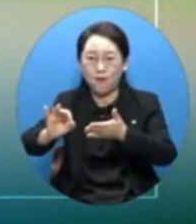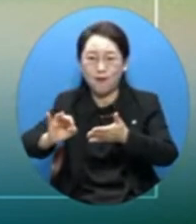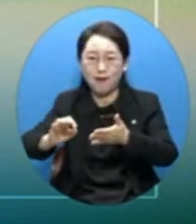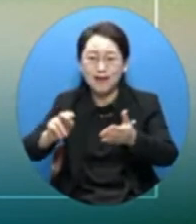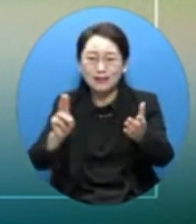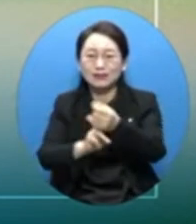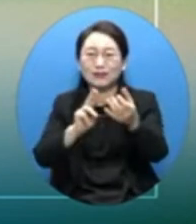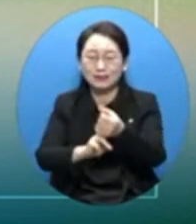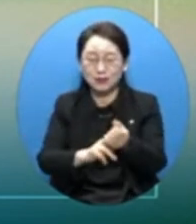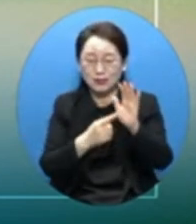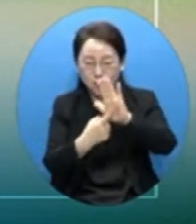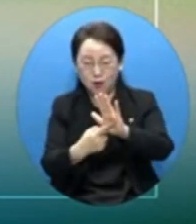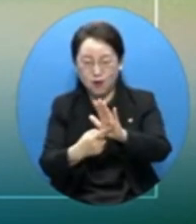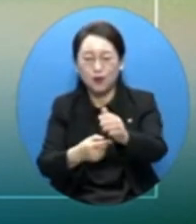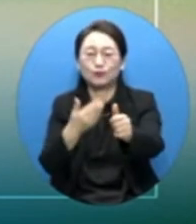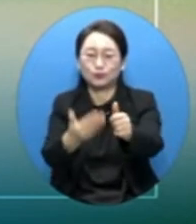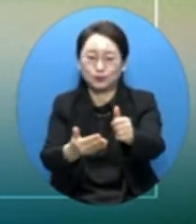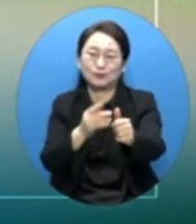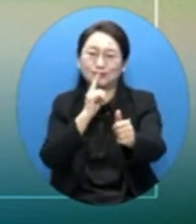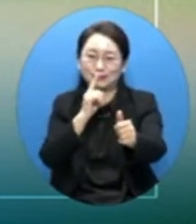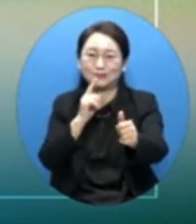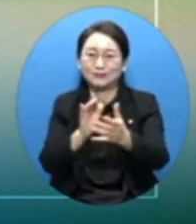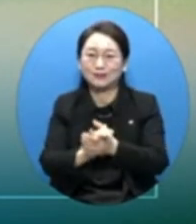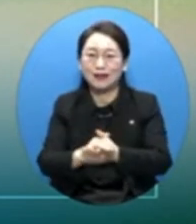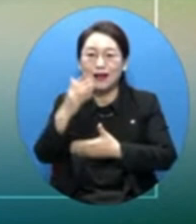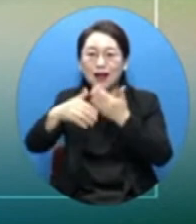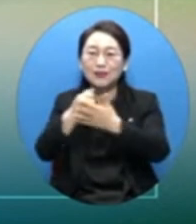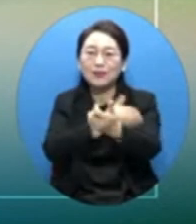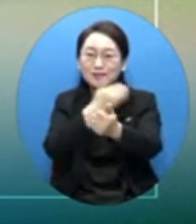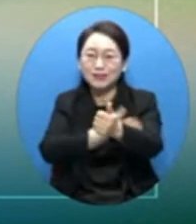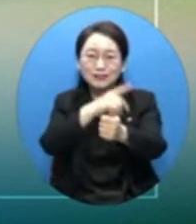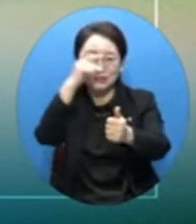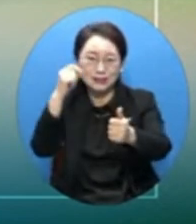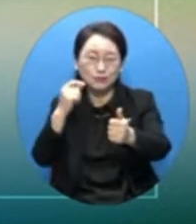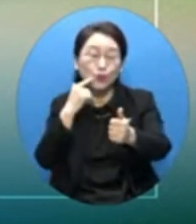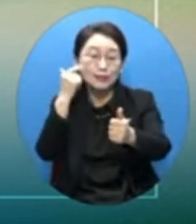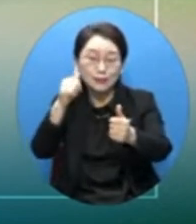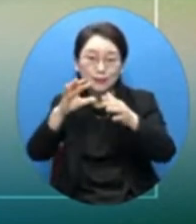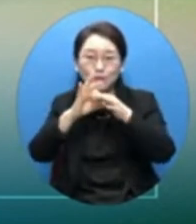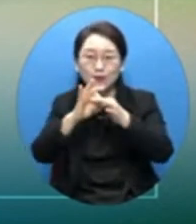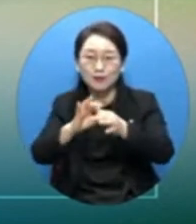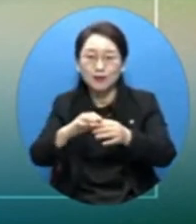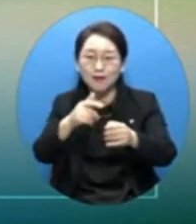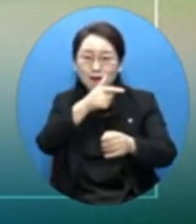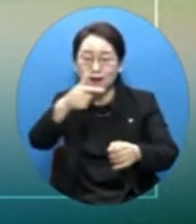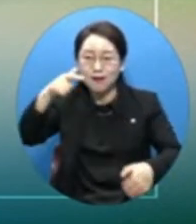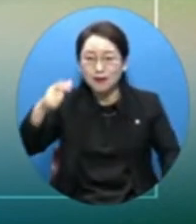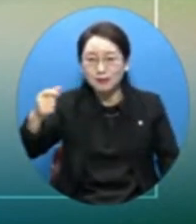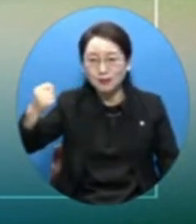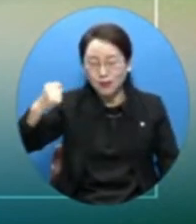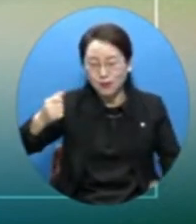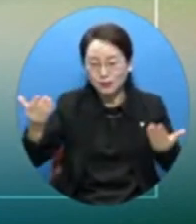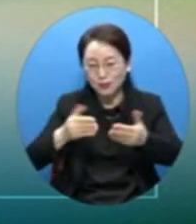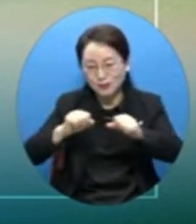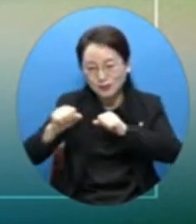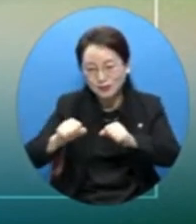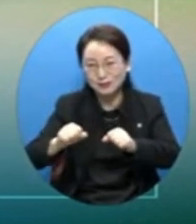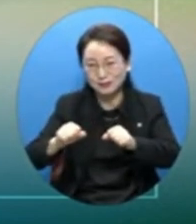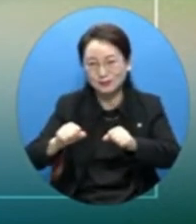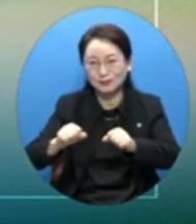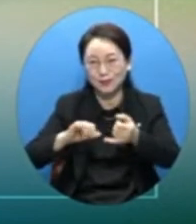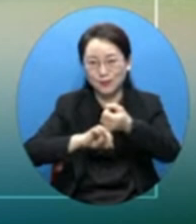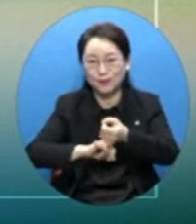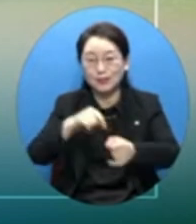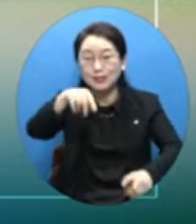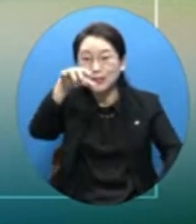way, Pastor, with miracles. The power of God is going to move through you in such a strong way.